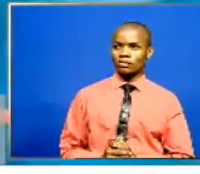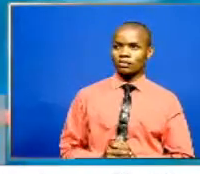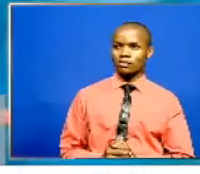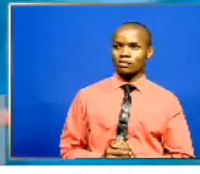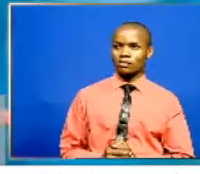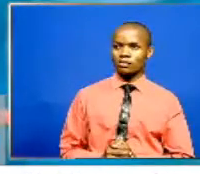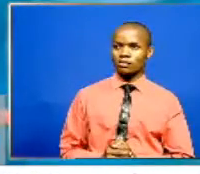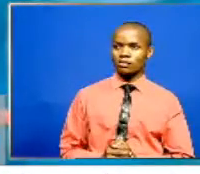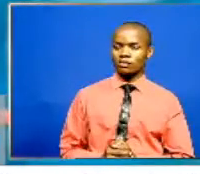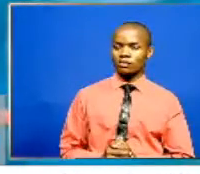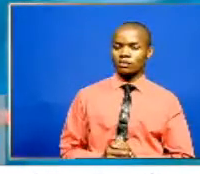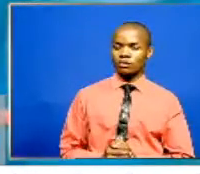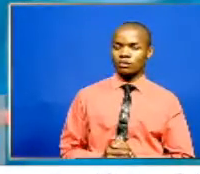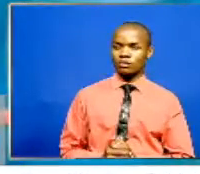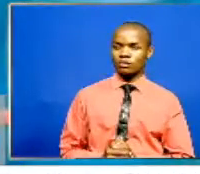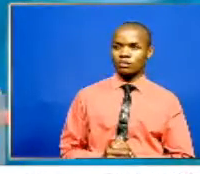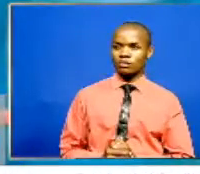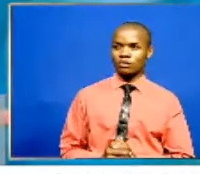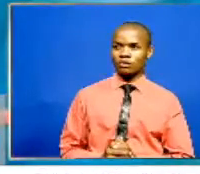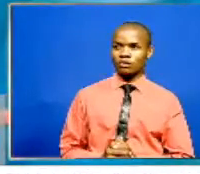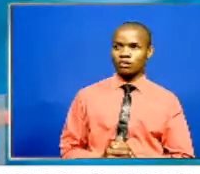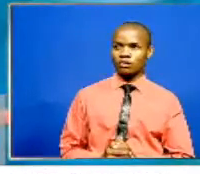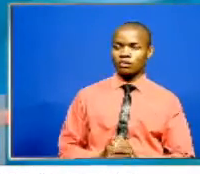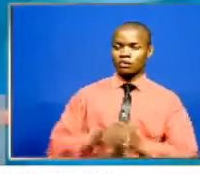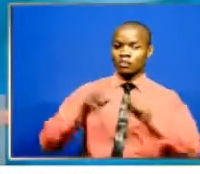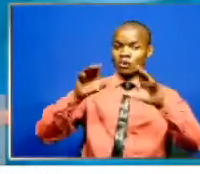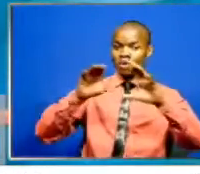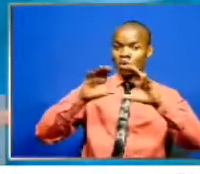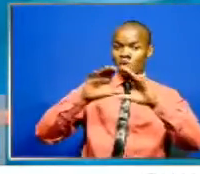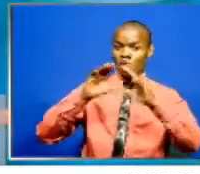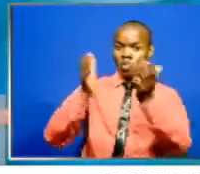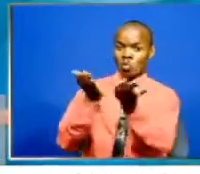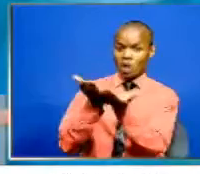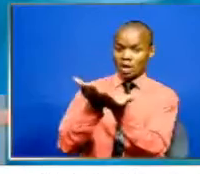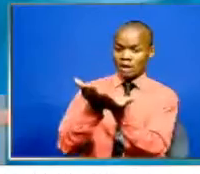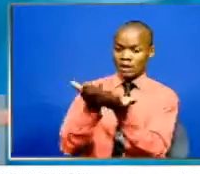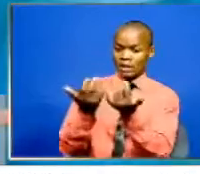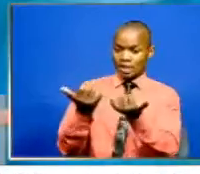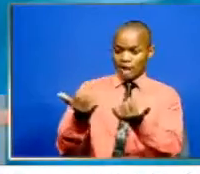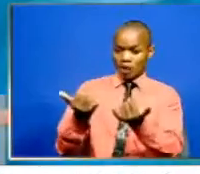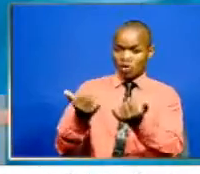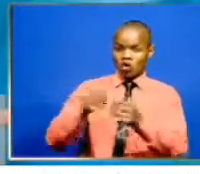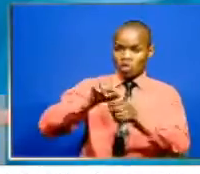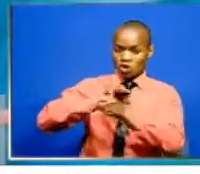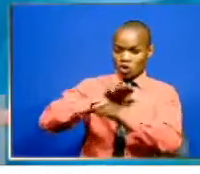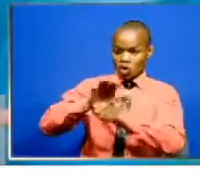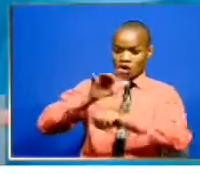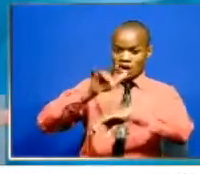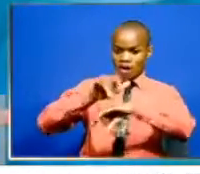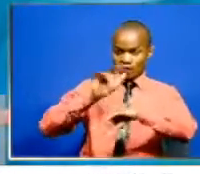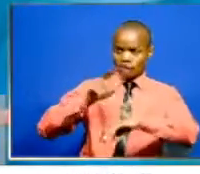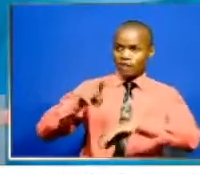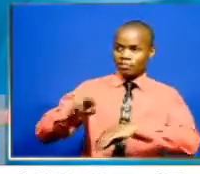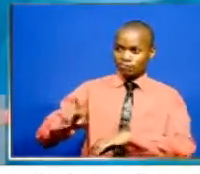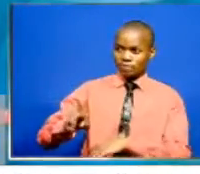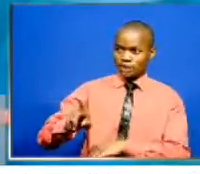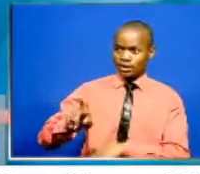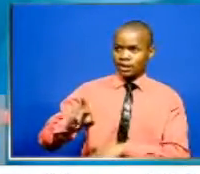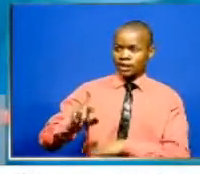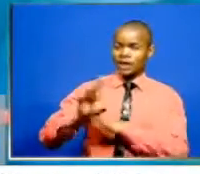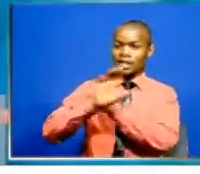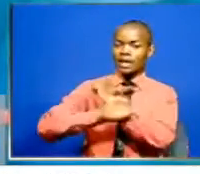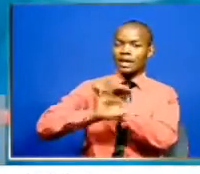The world is facing this COVID-19. All the countries are drawing